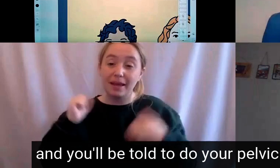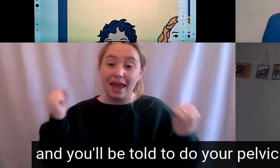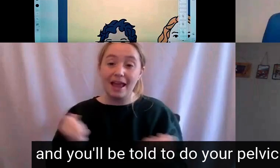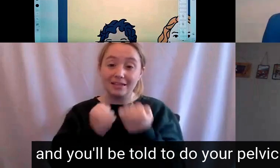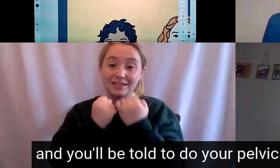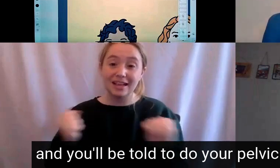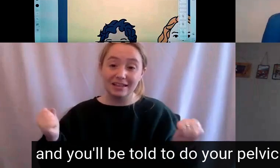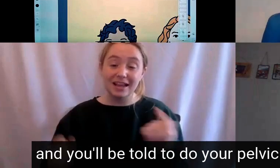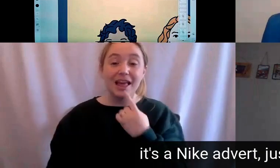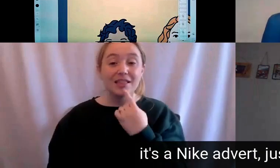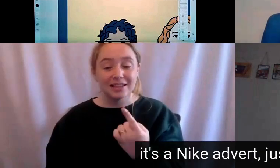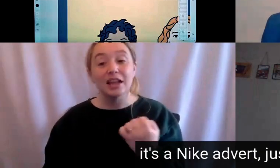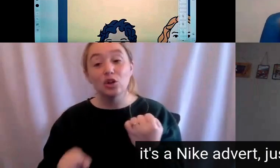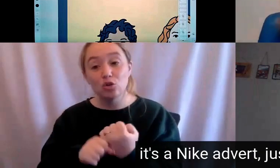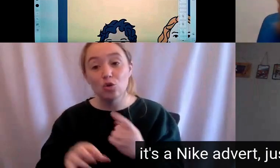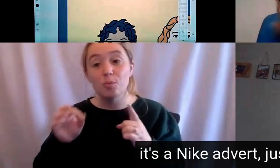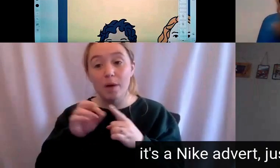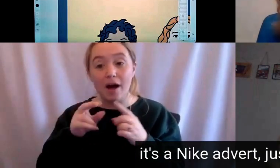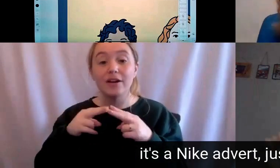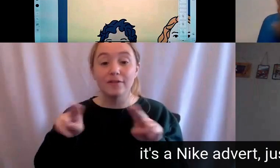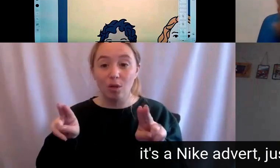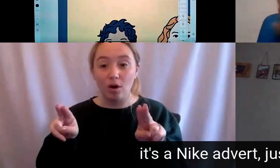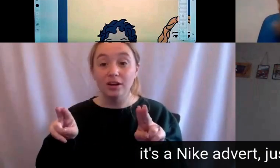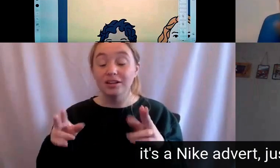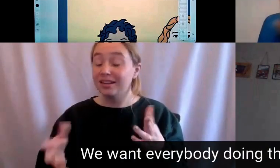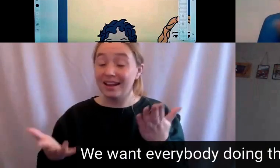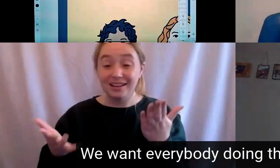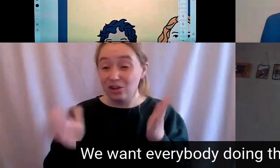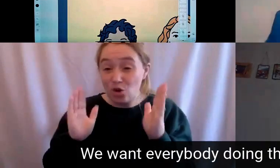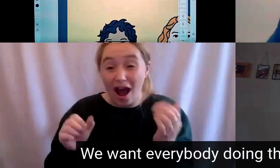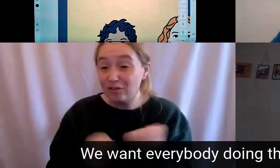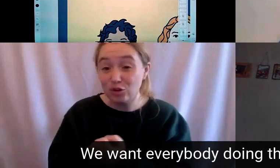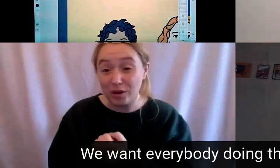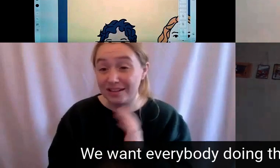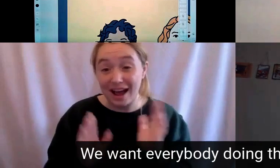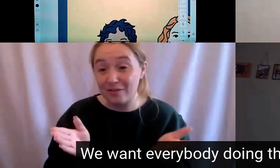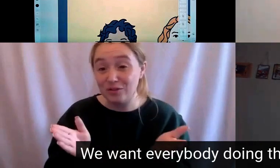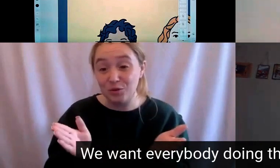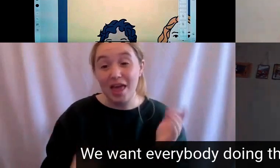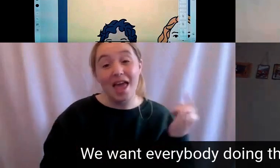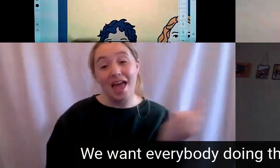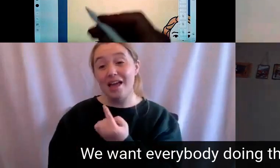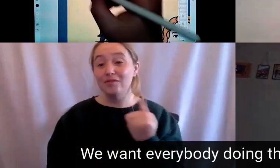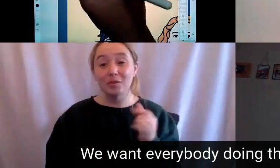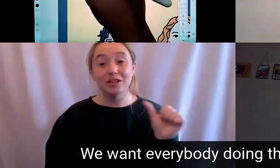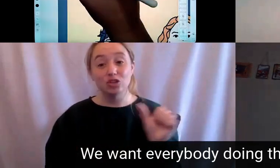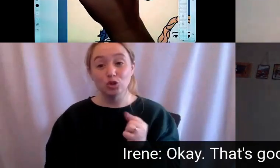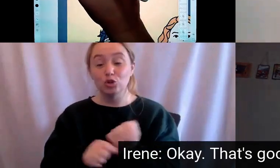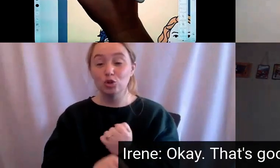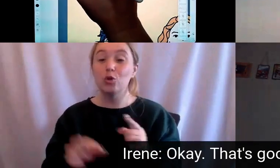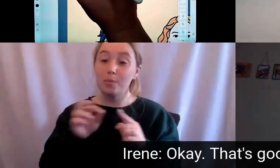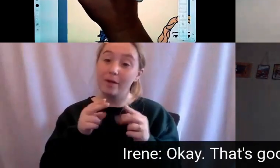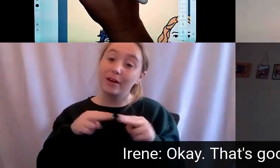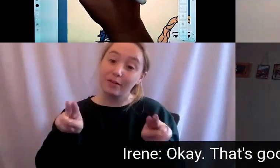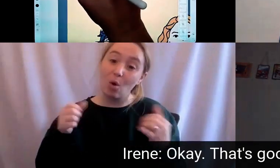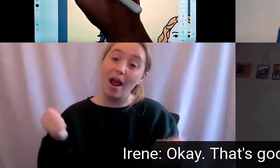do your pelvic floors because, ladies, it's a Nike advert, just do it. We want everybody doing their pelvic floors.